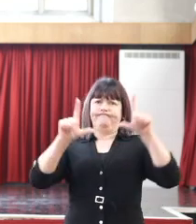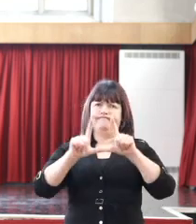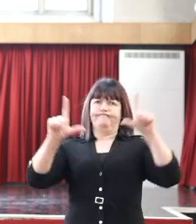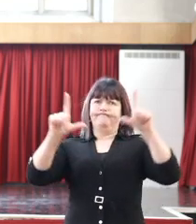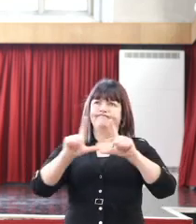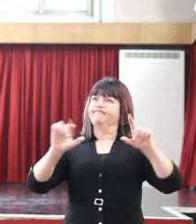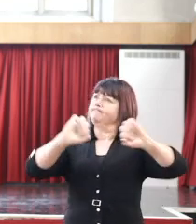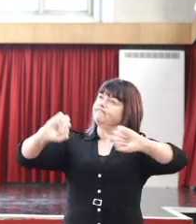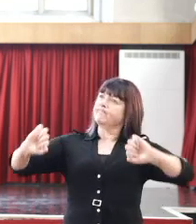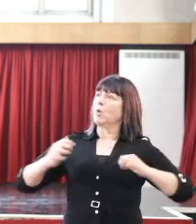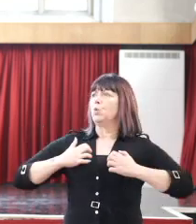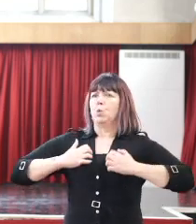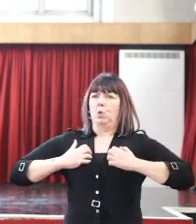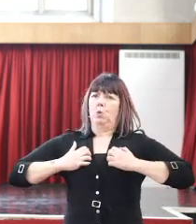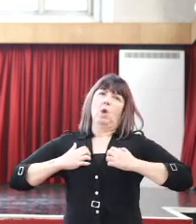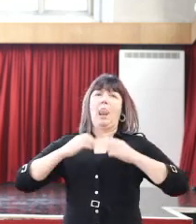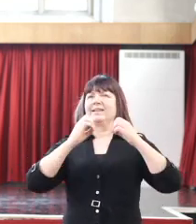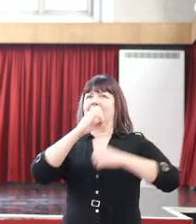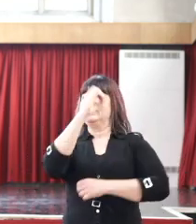stat.